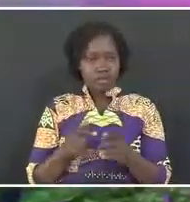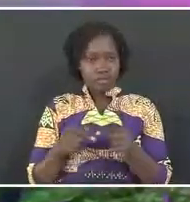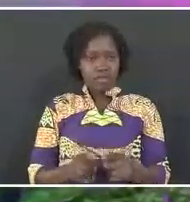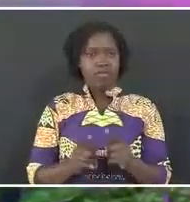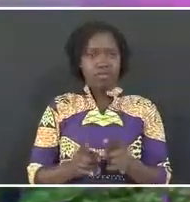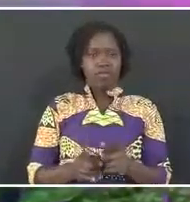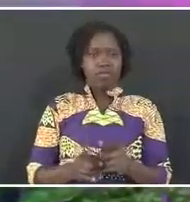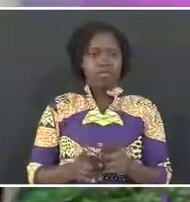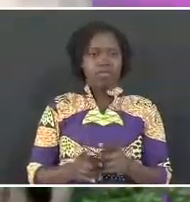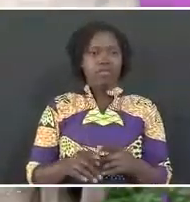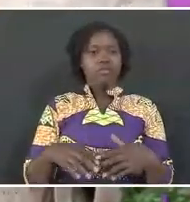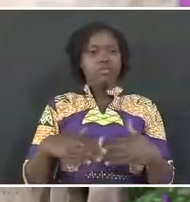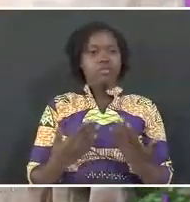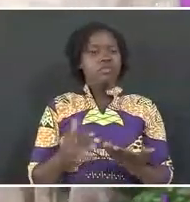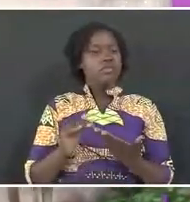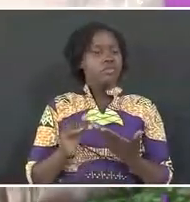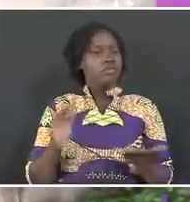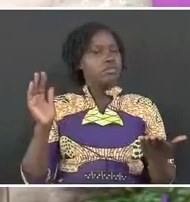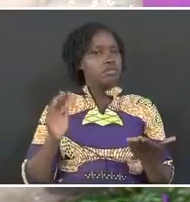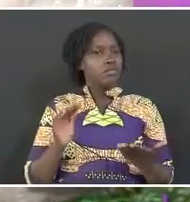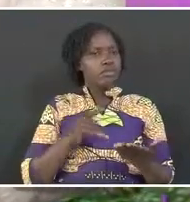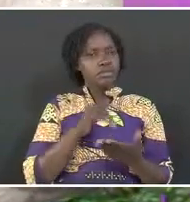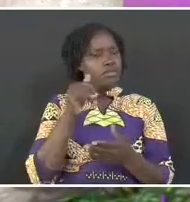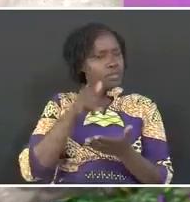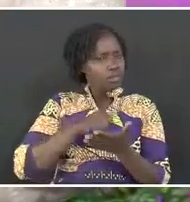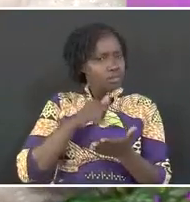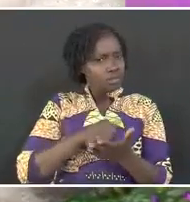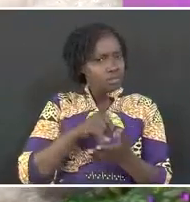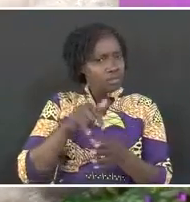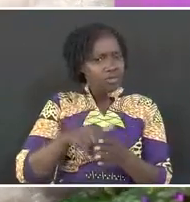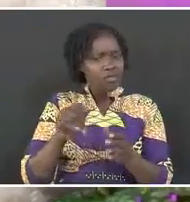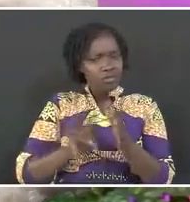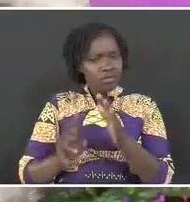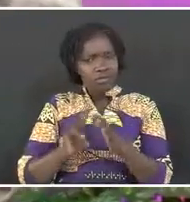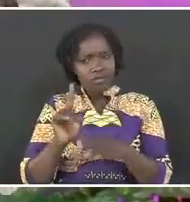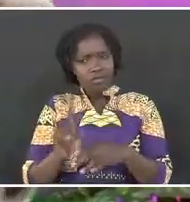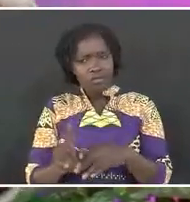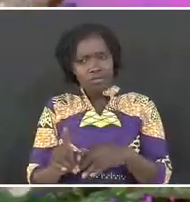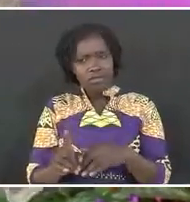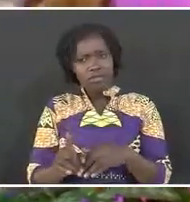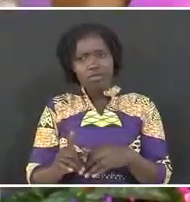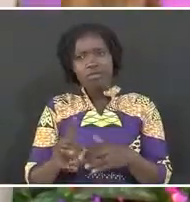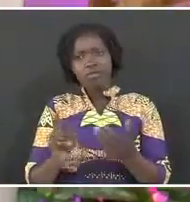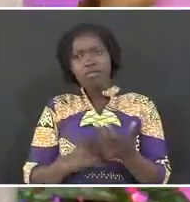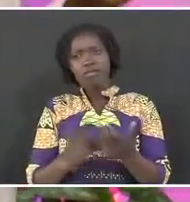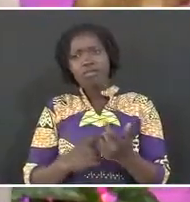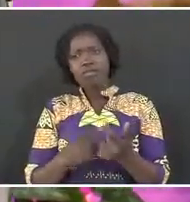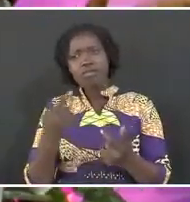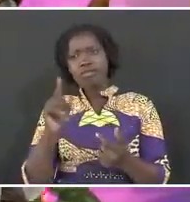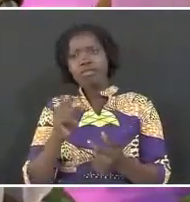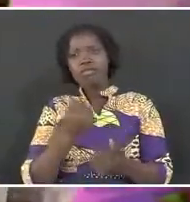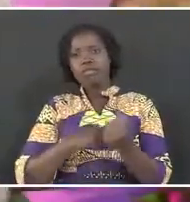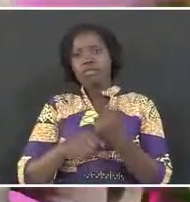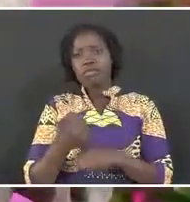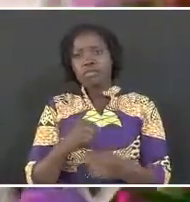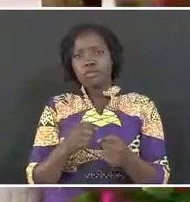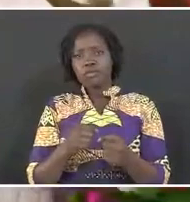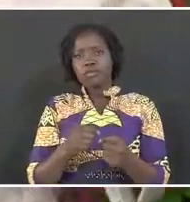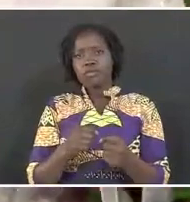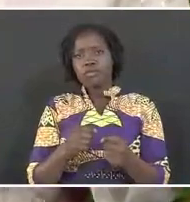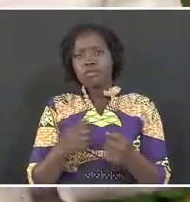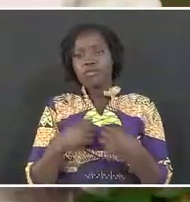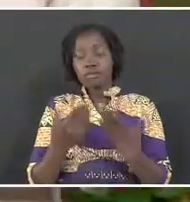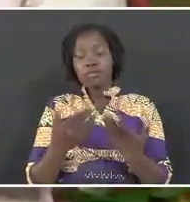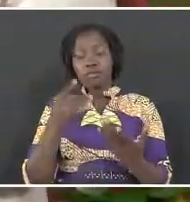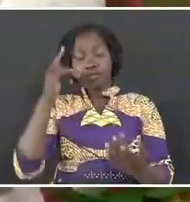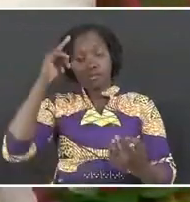themselves. How much have you been involved in mission this year? How many of your activities have been